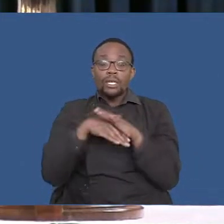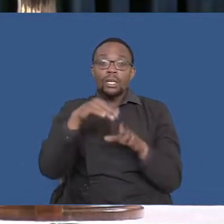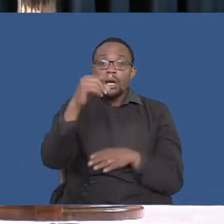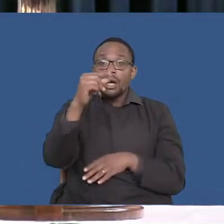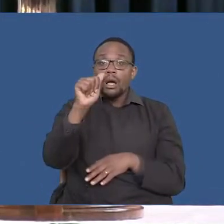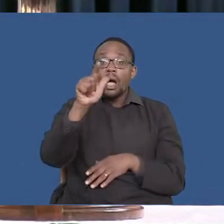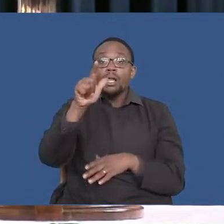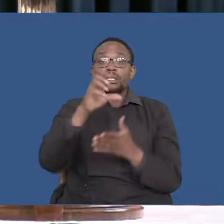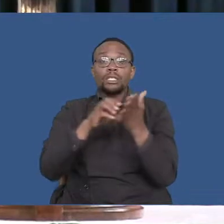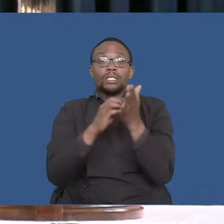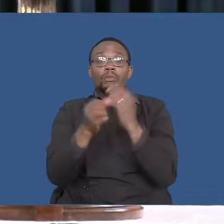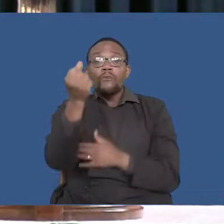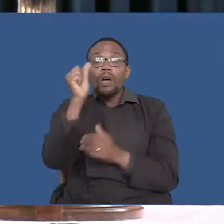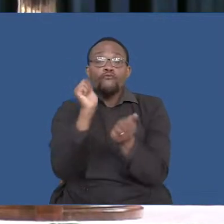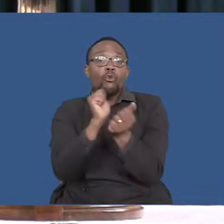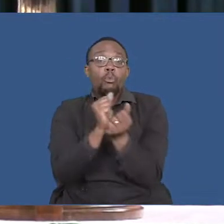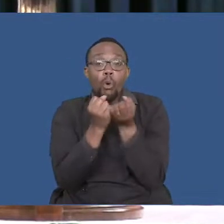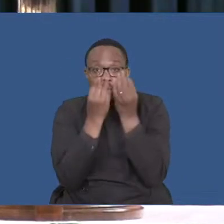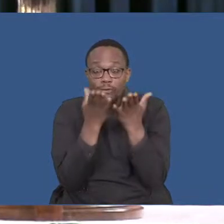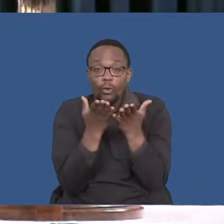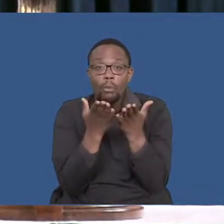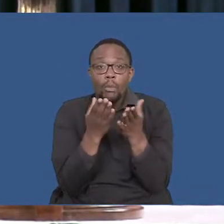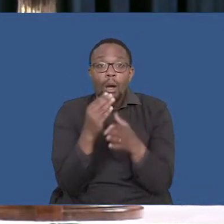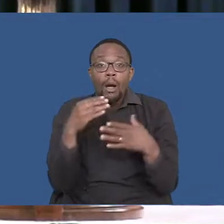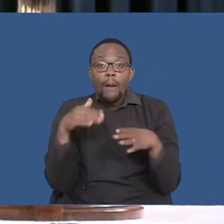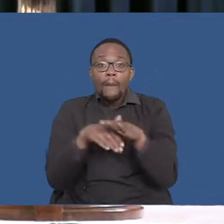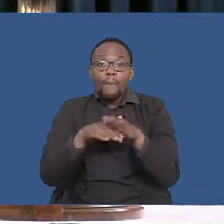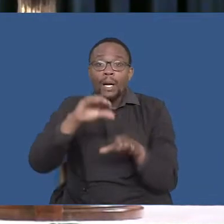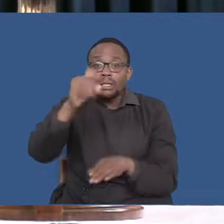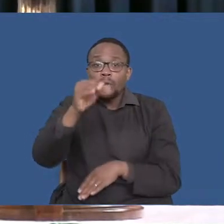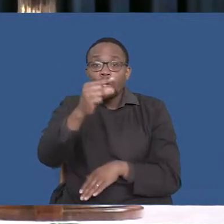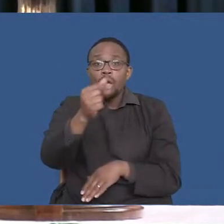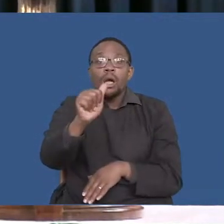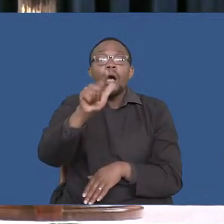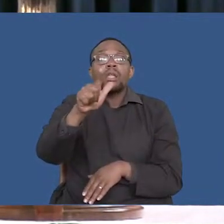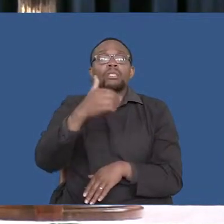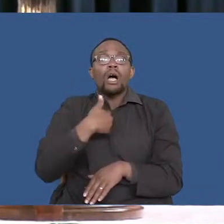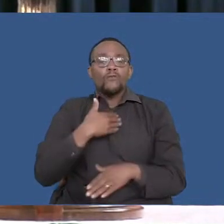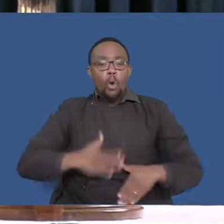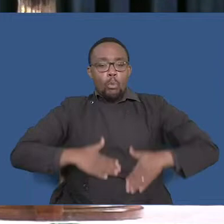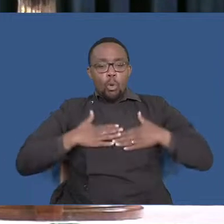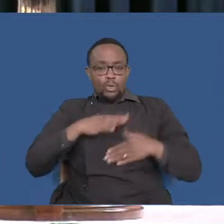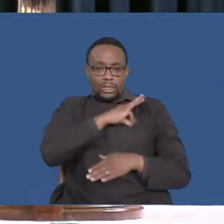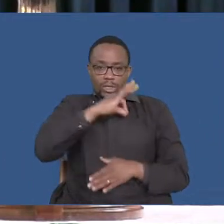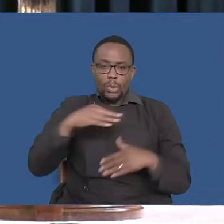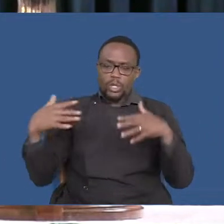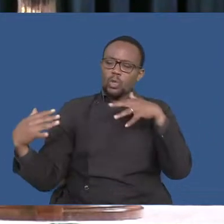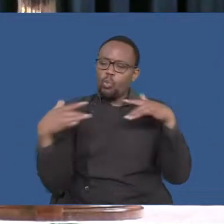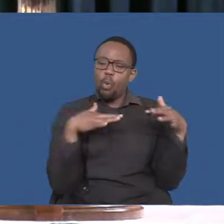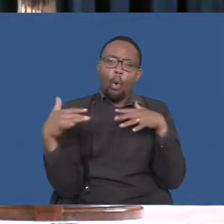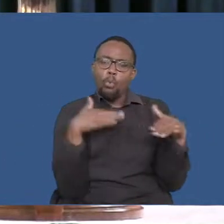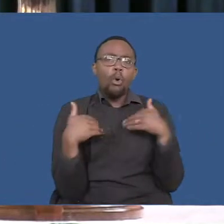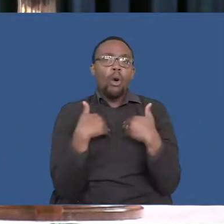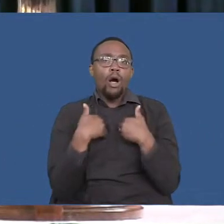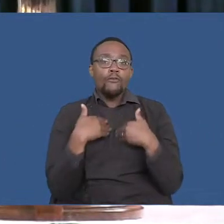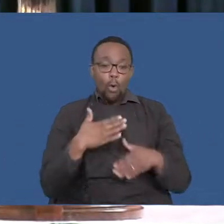Galatians 5, Paul writes to the Galatians, and he tells them, the flesh wars against the spirit, and the spirit wars against the flesh.